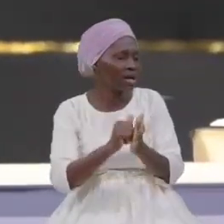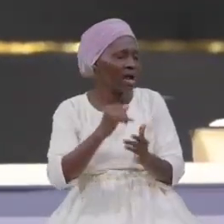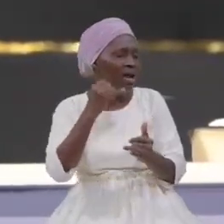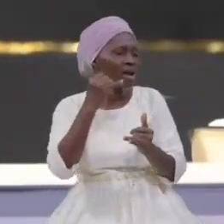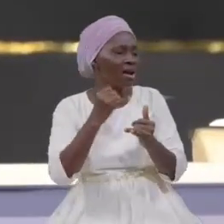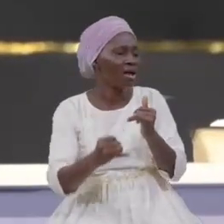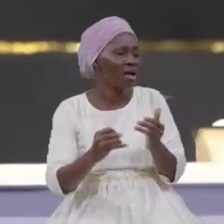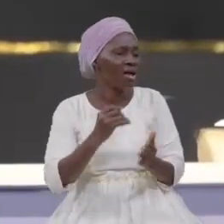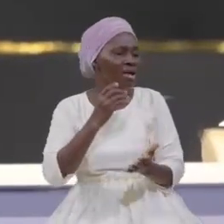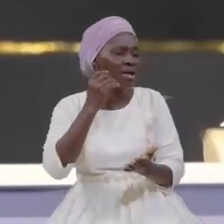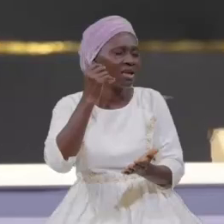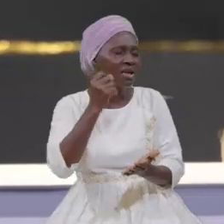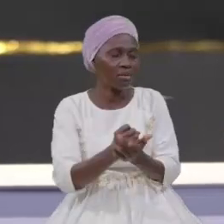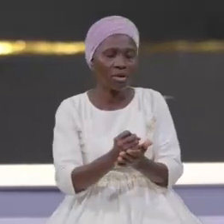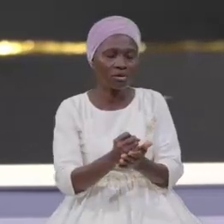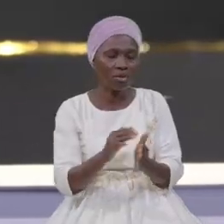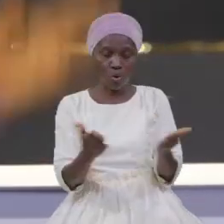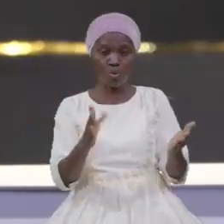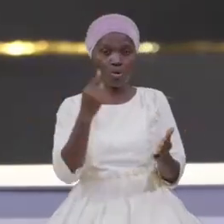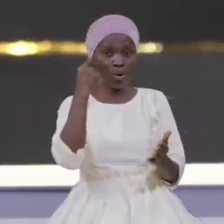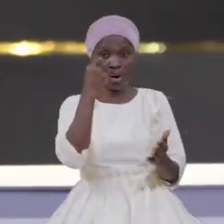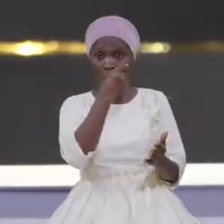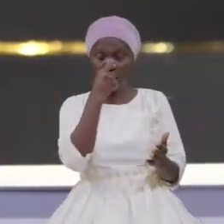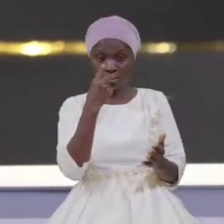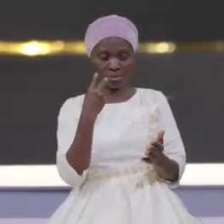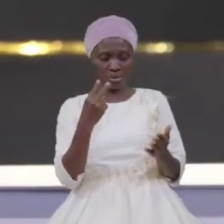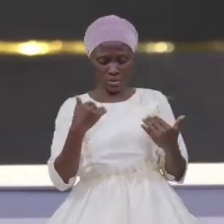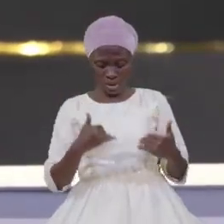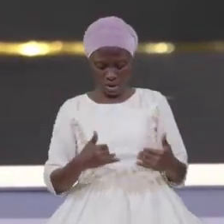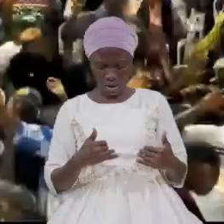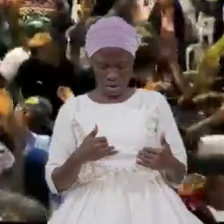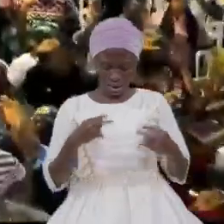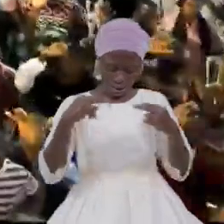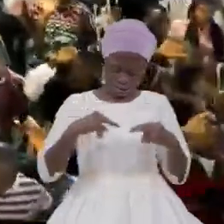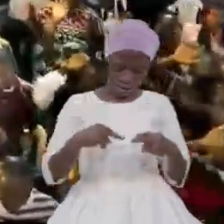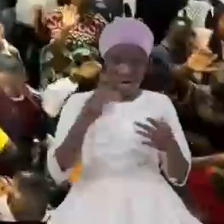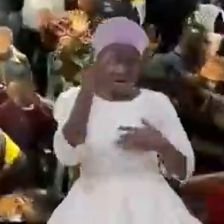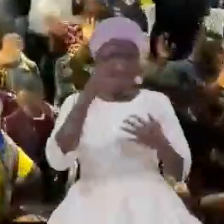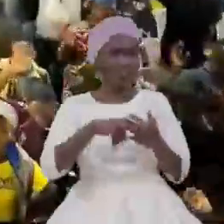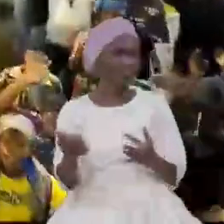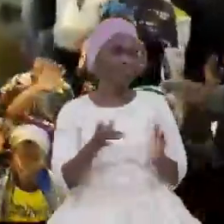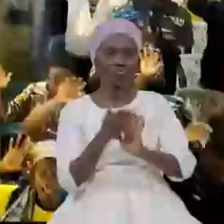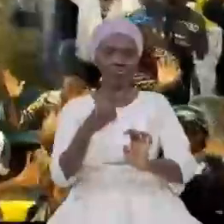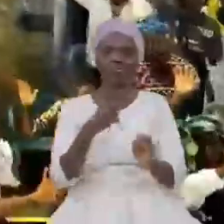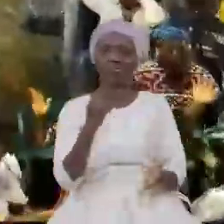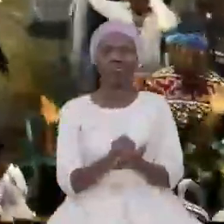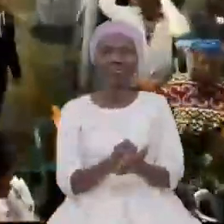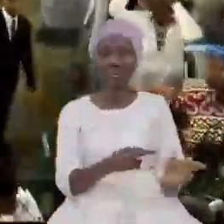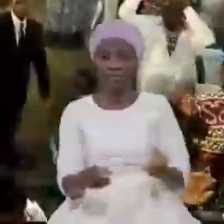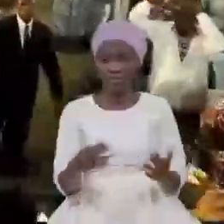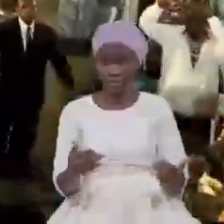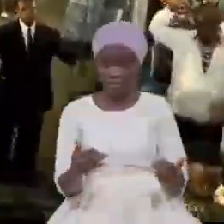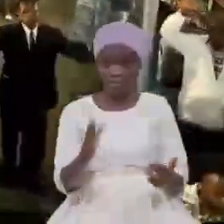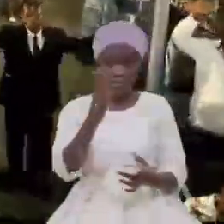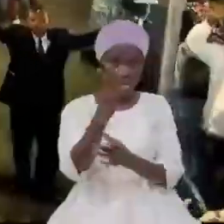eyes, look at yourself, that sickness would have gone. We're ready now. Raise up one